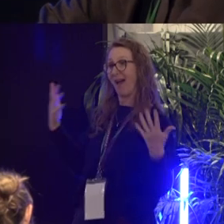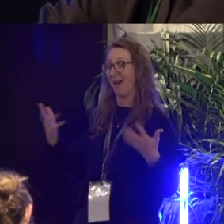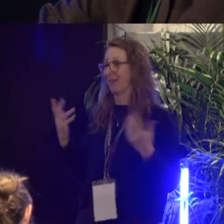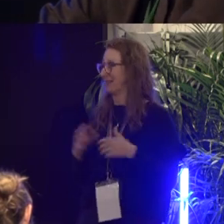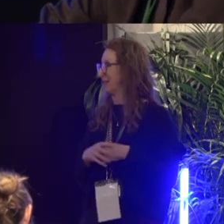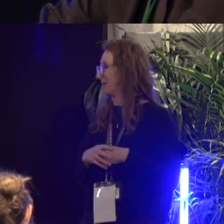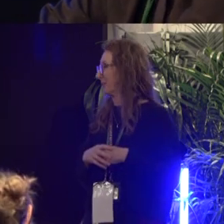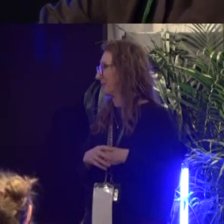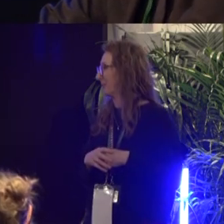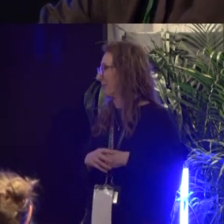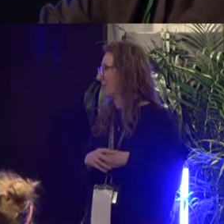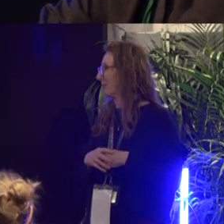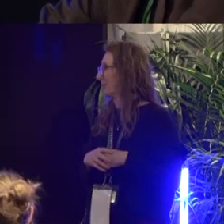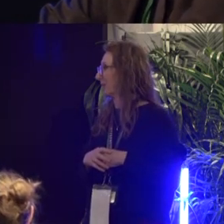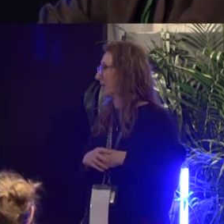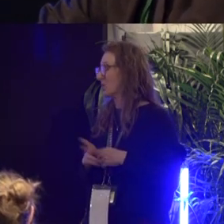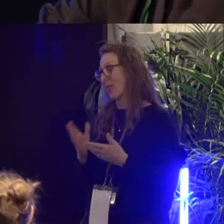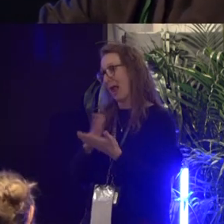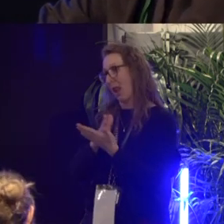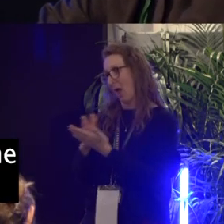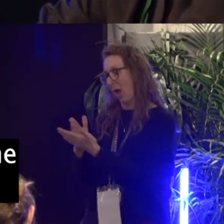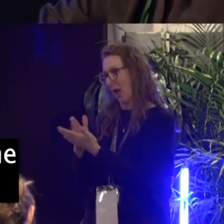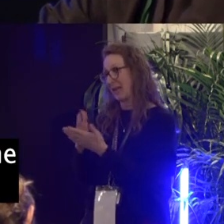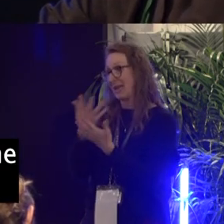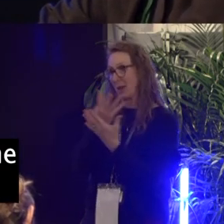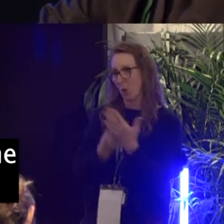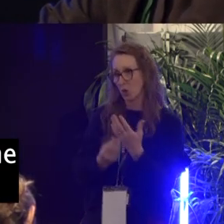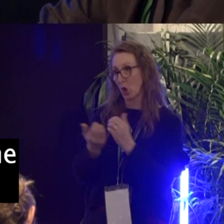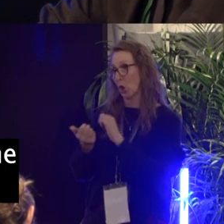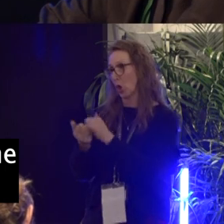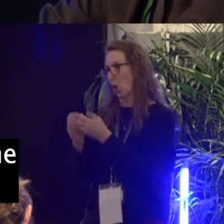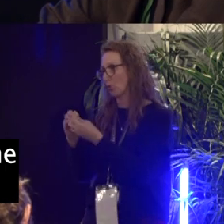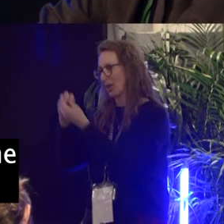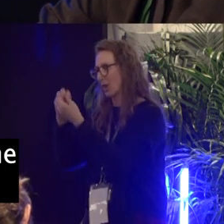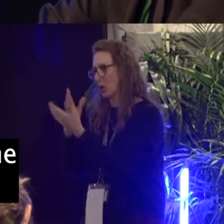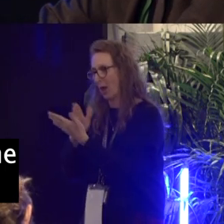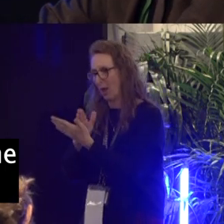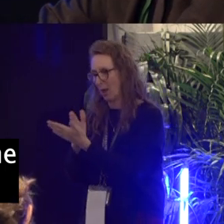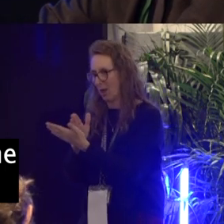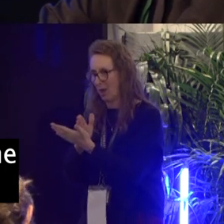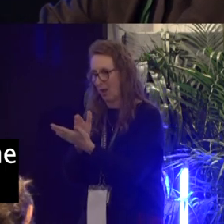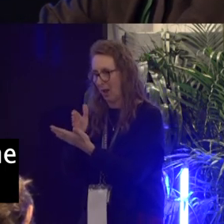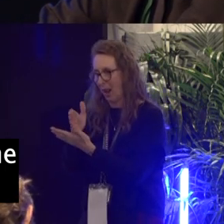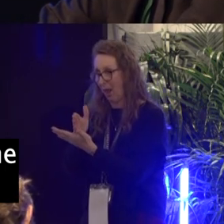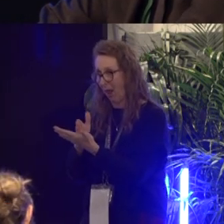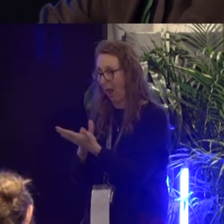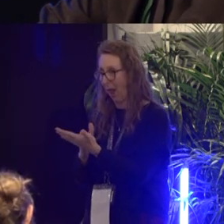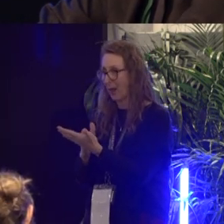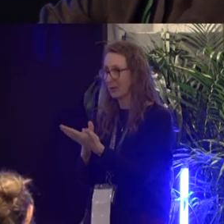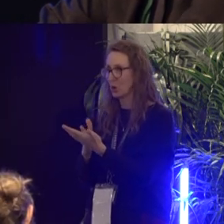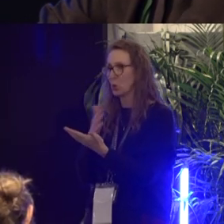So yeah, in terms of that line between immersion and co-creation, like I think what that brings up for me is people need to